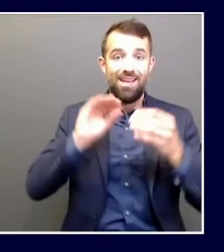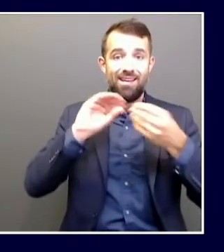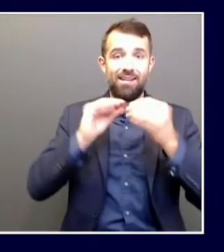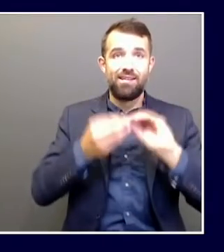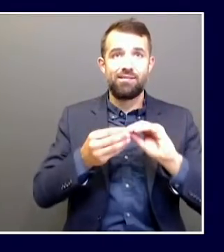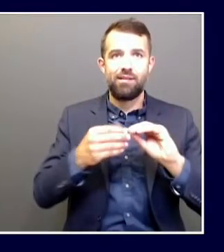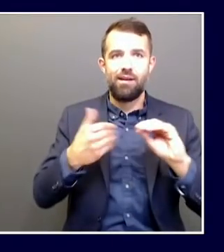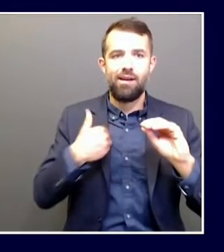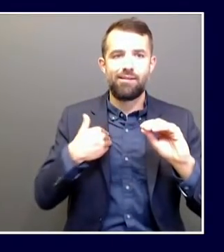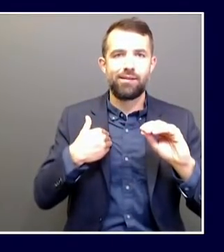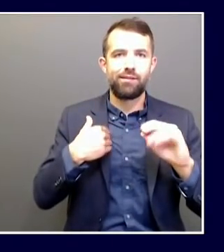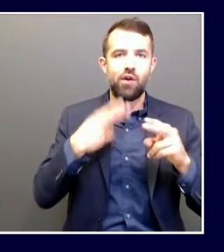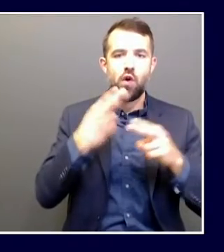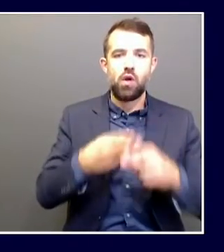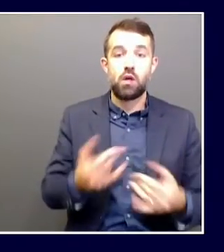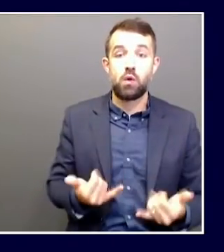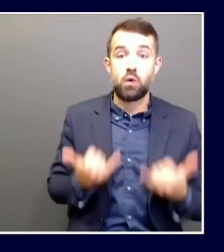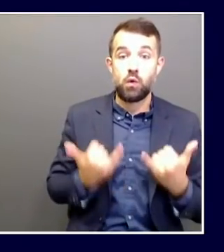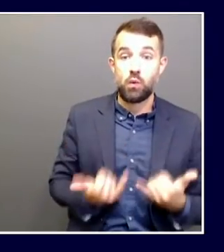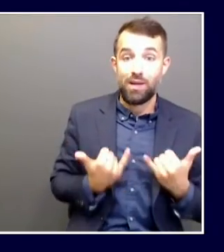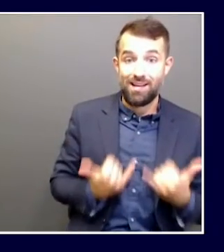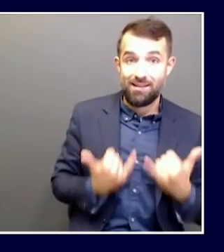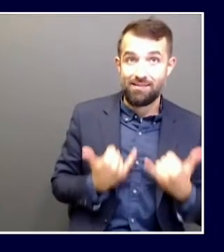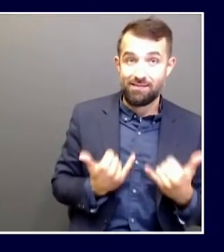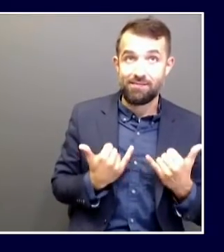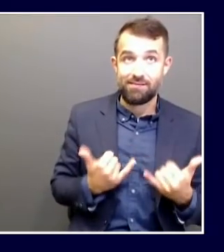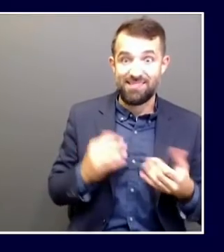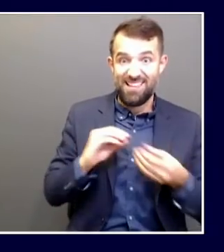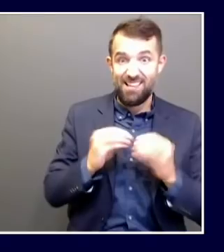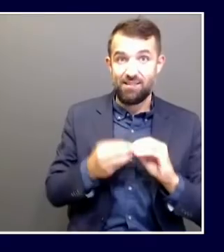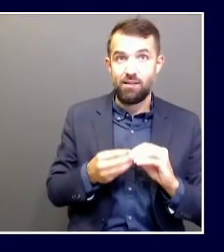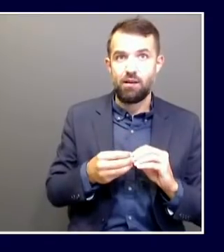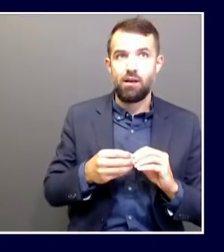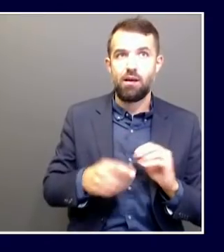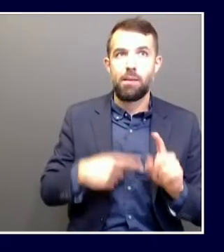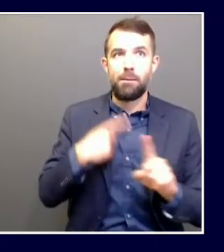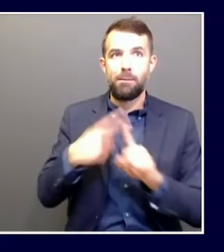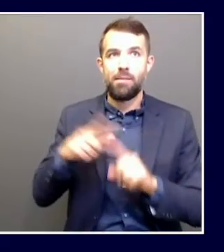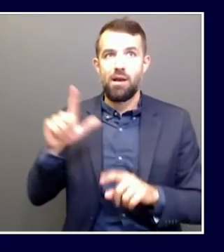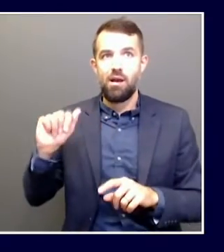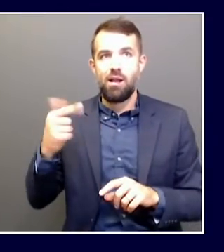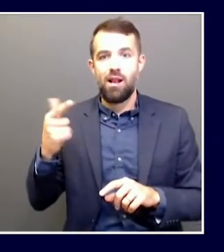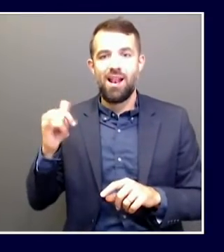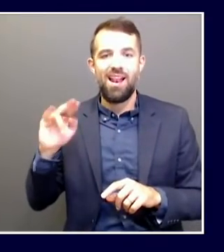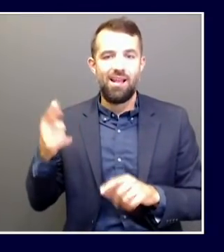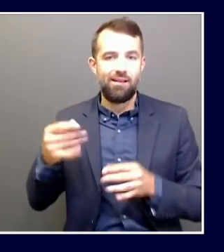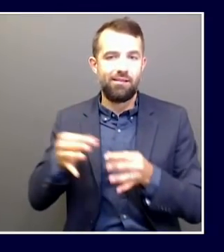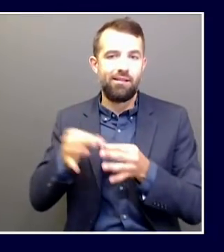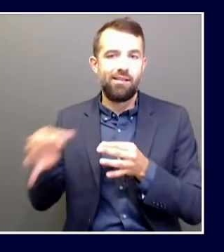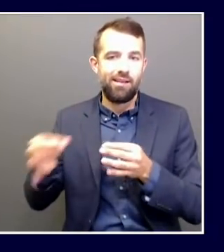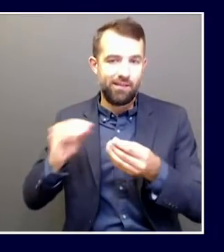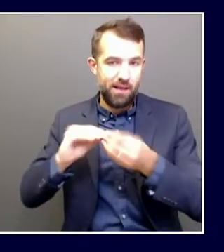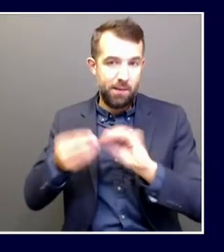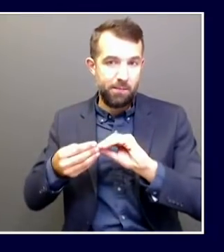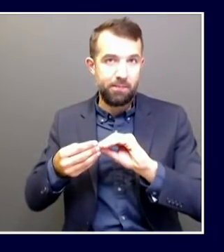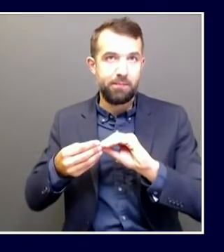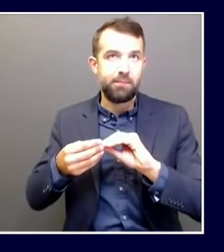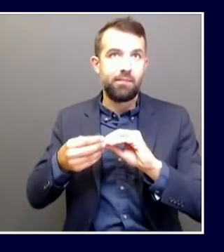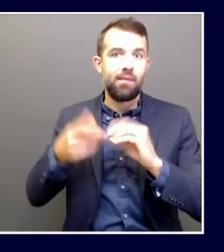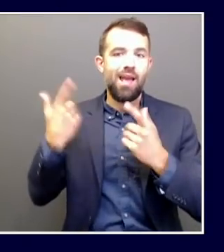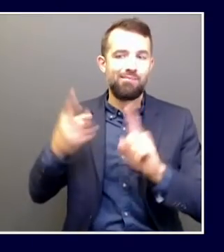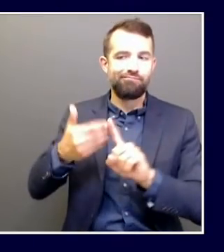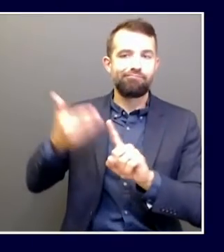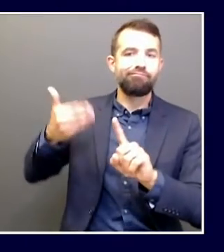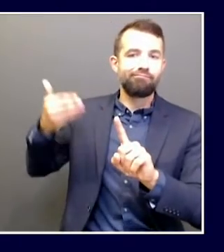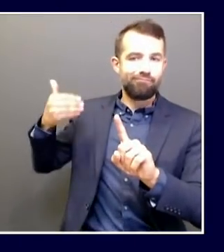generally speaking, they go positivity rate, hospitalizations, and then deaths. The positivity rate is probably the